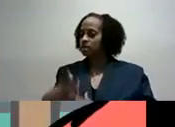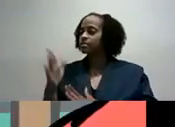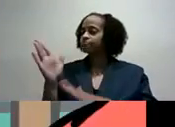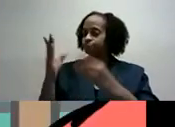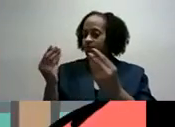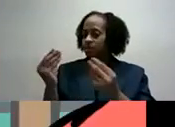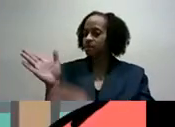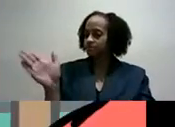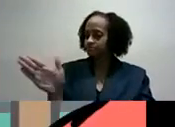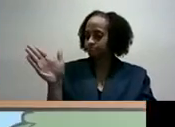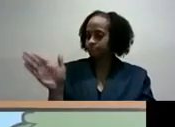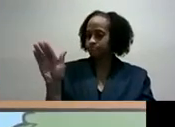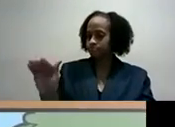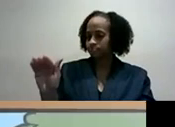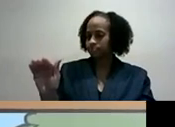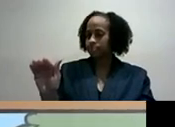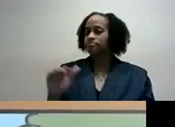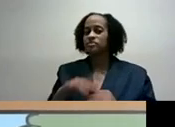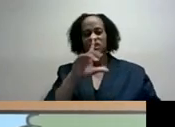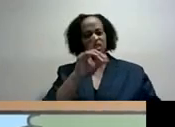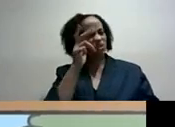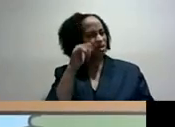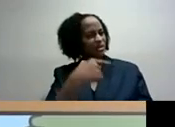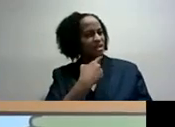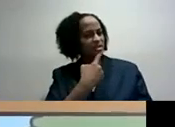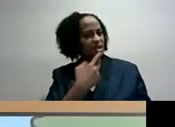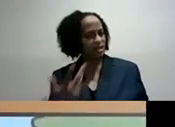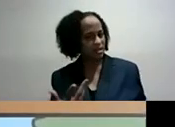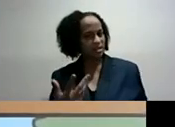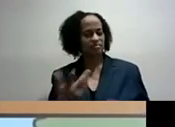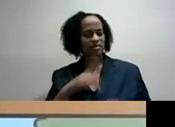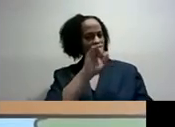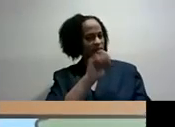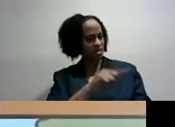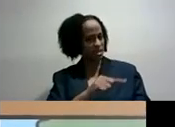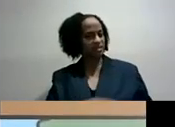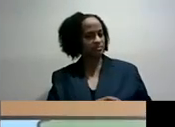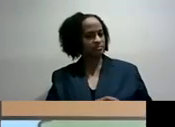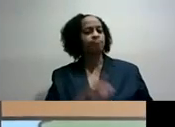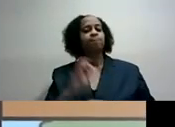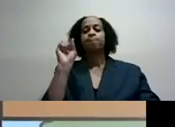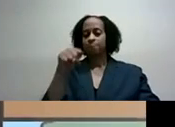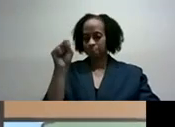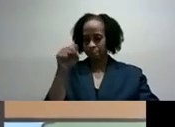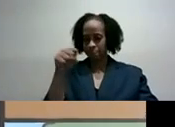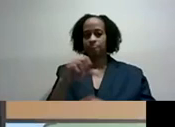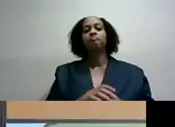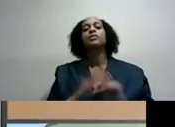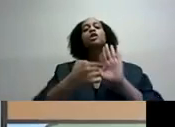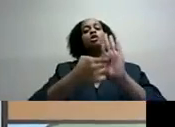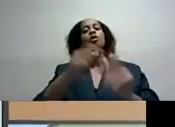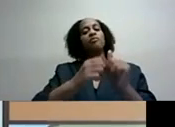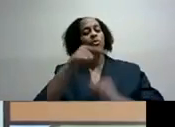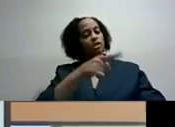touched Ricardo on the shoulder. "Do you hear what they are saying?" he asked. Ricardo nodded. "Show everyone what